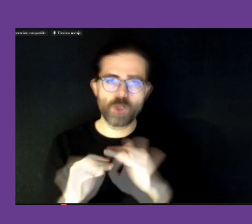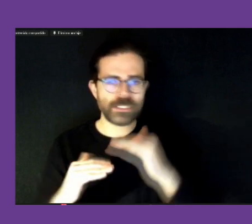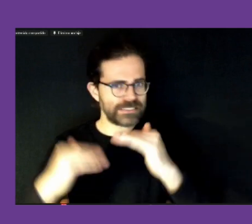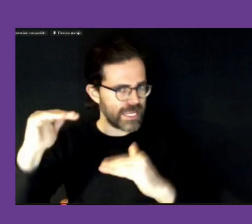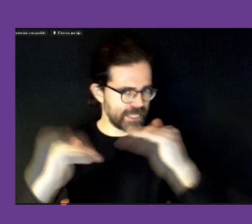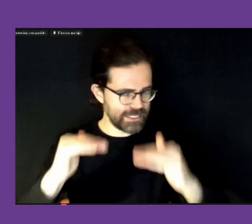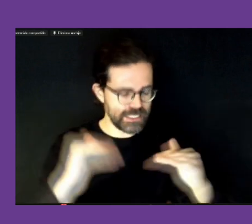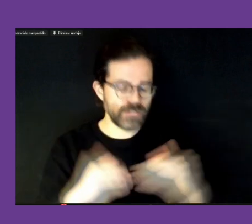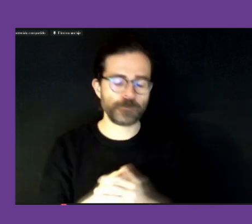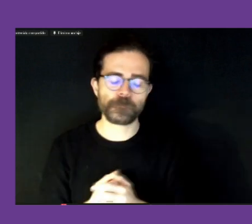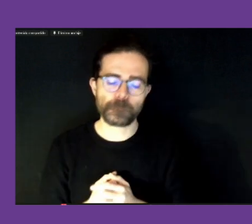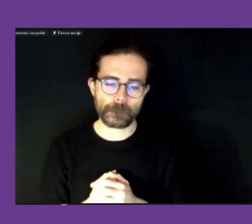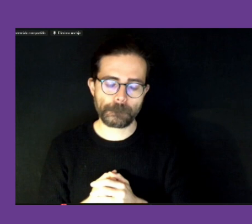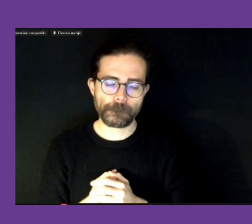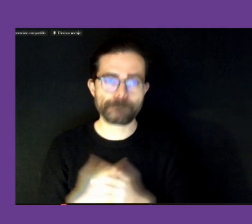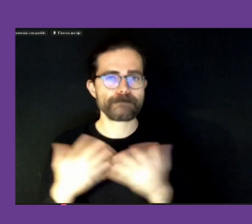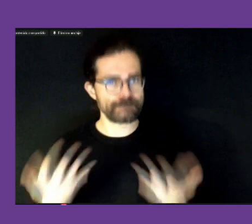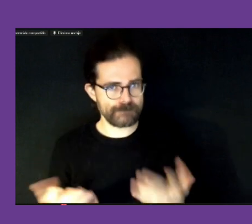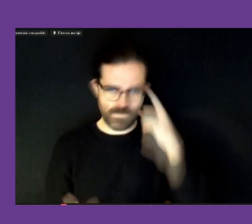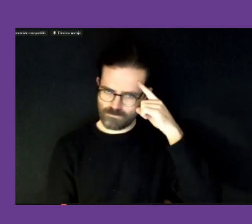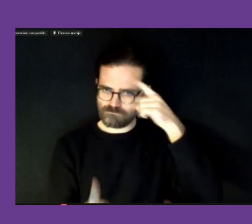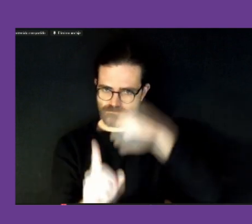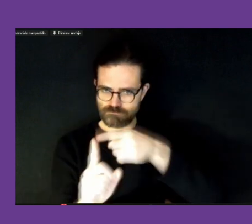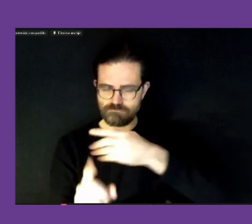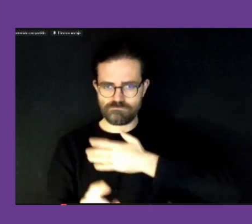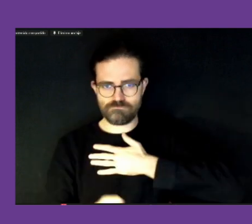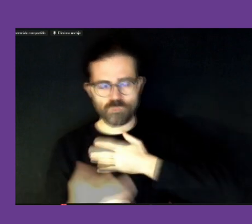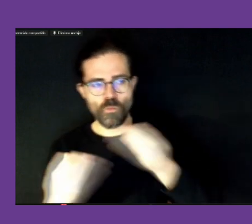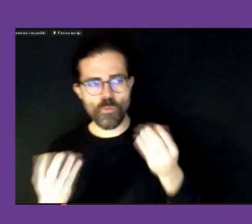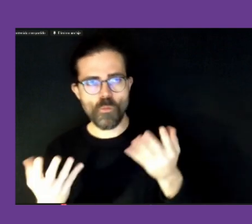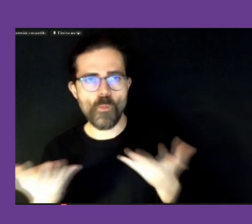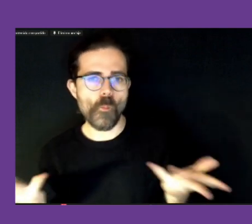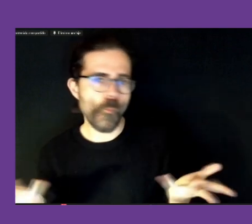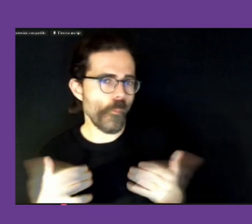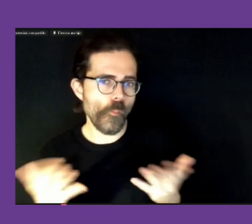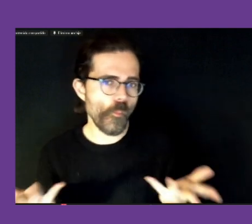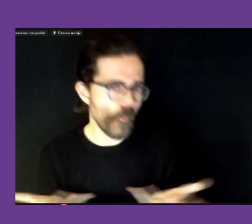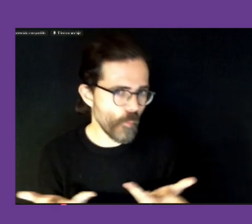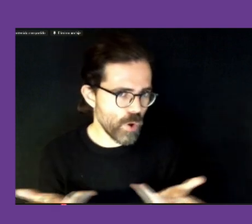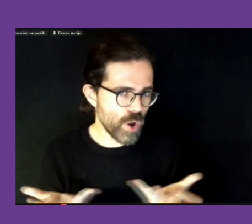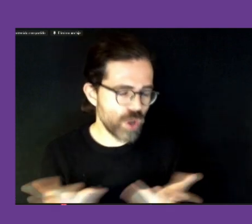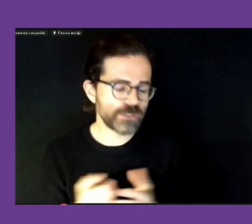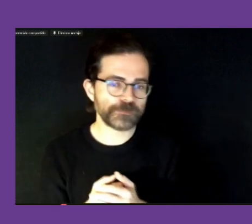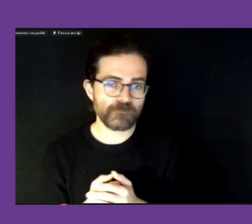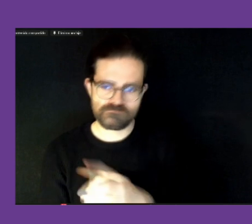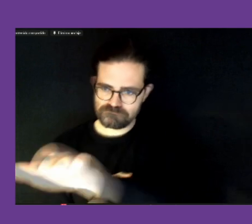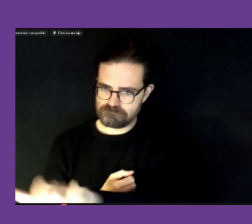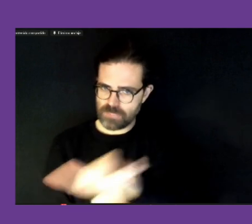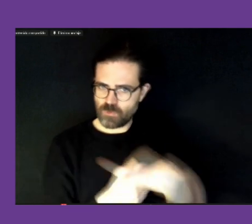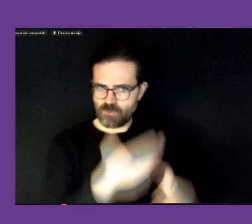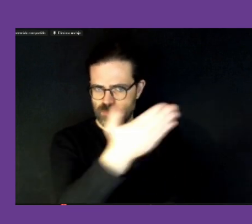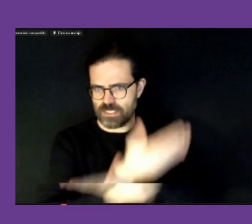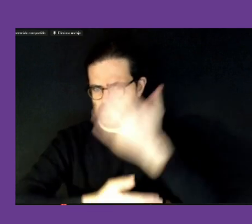perspective of the huge diversity of persons with disabilities into the standardization, different